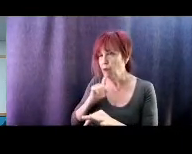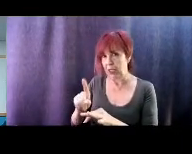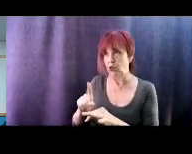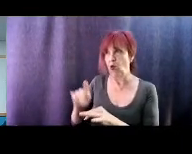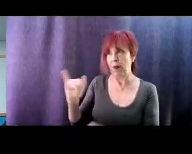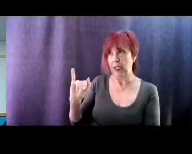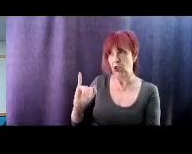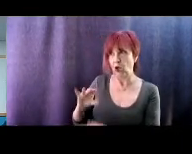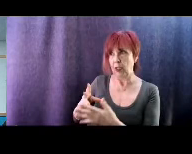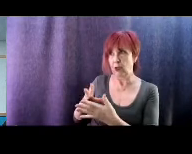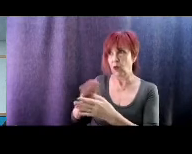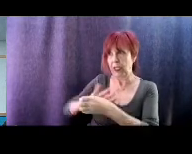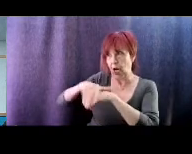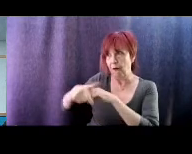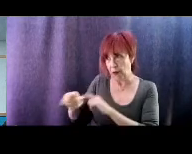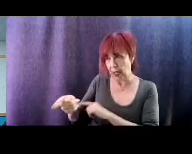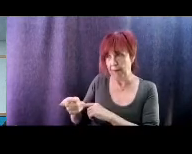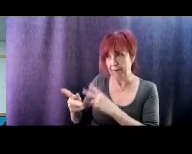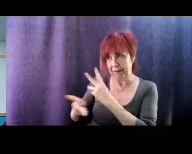insurance.